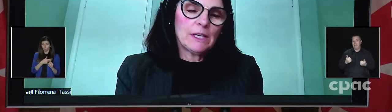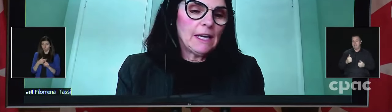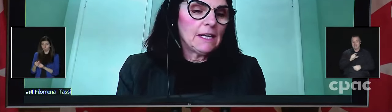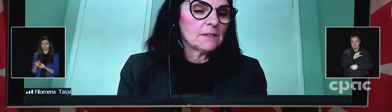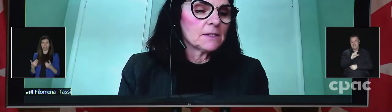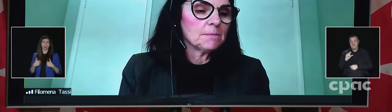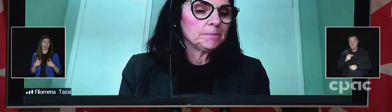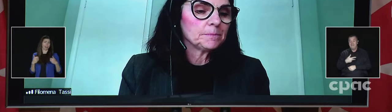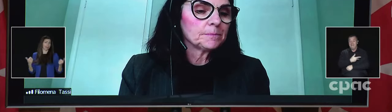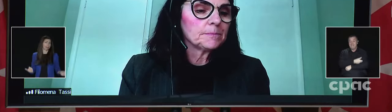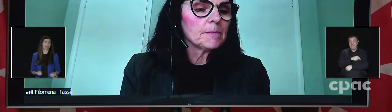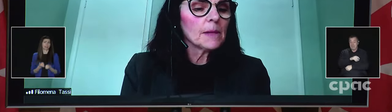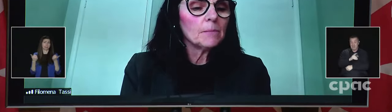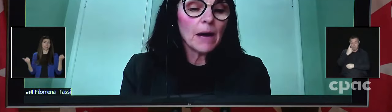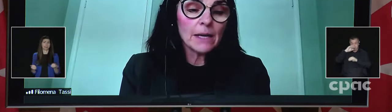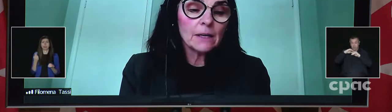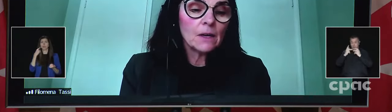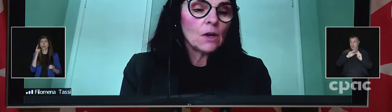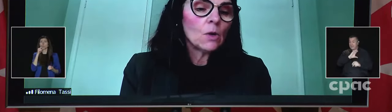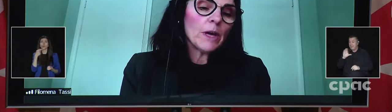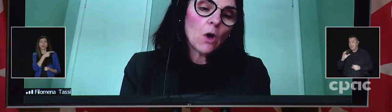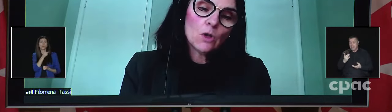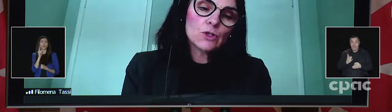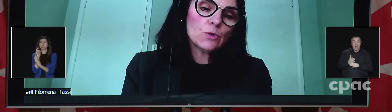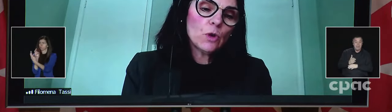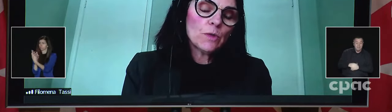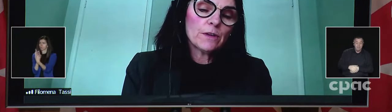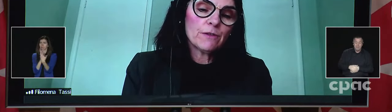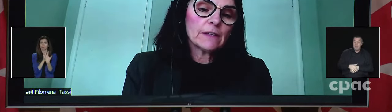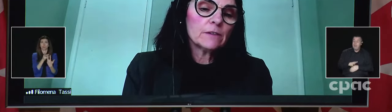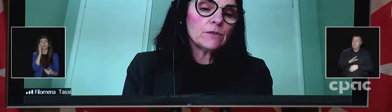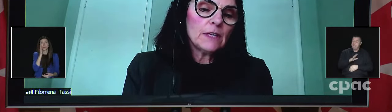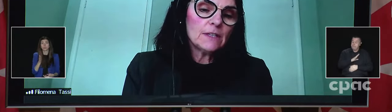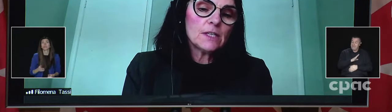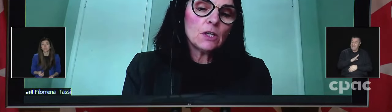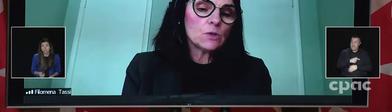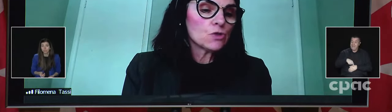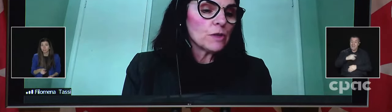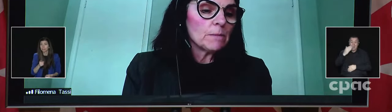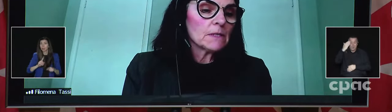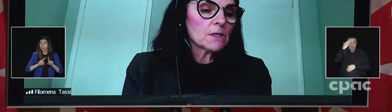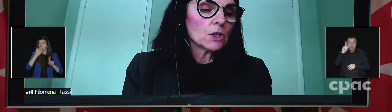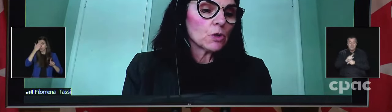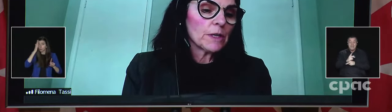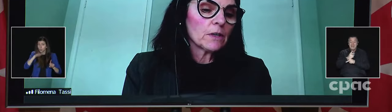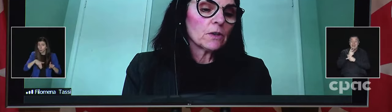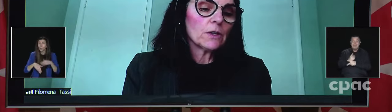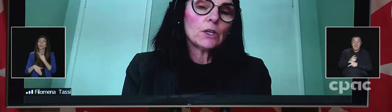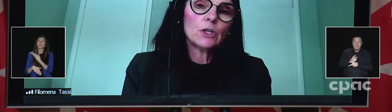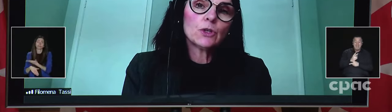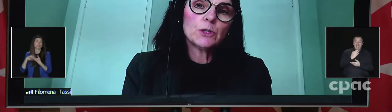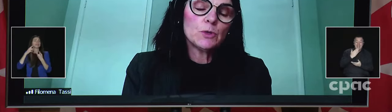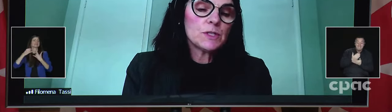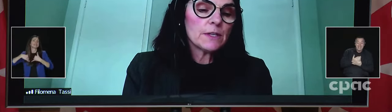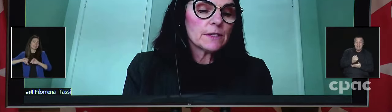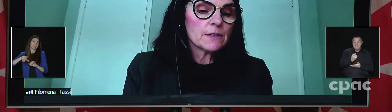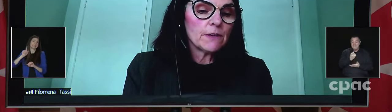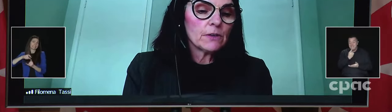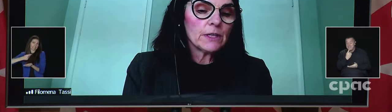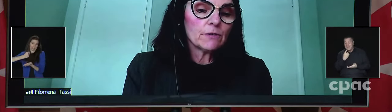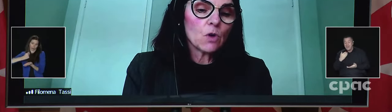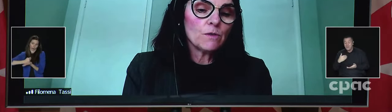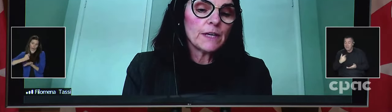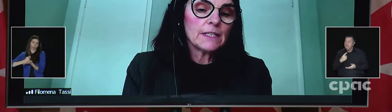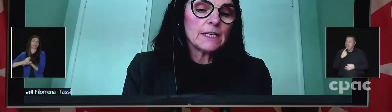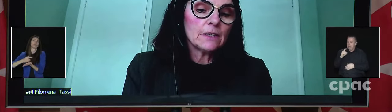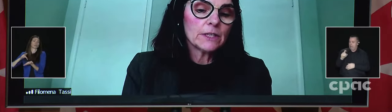eligible Canadians. But we also know that effective, easy-to-use treatments are critical to reducing the